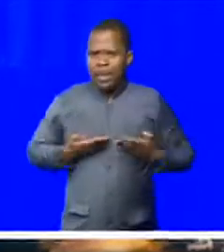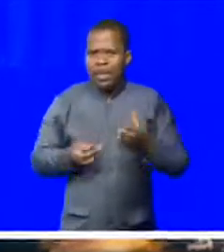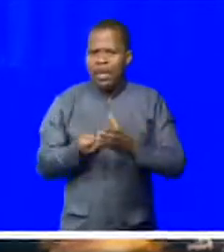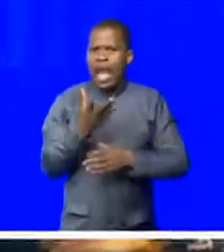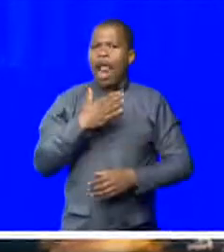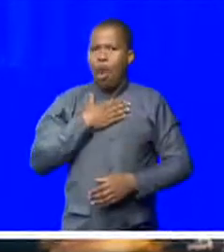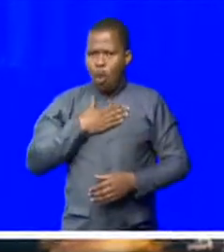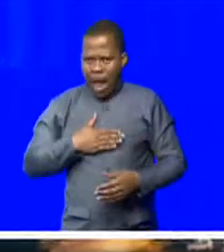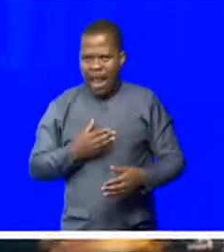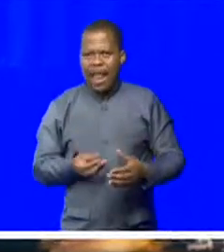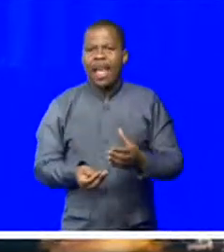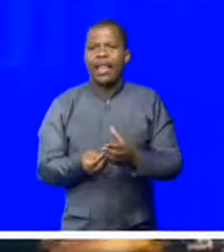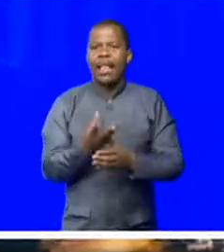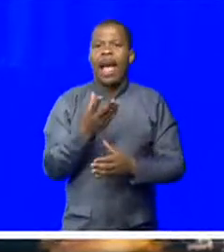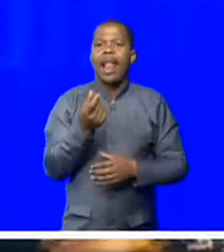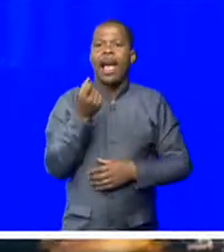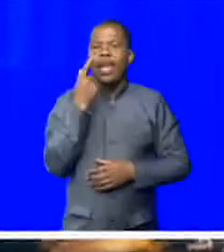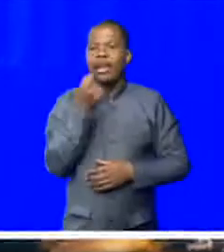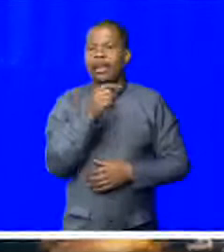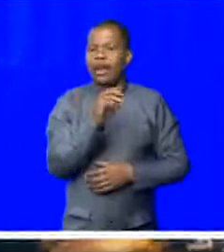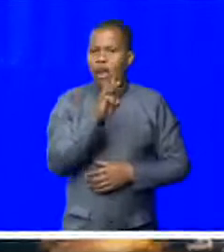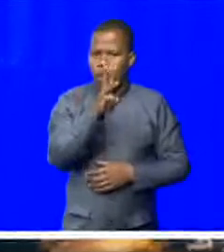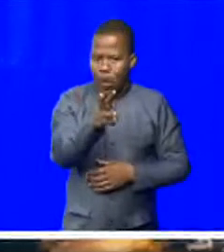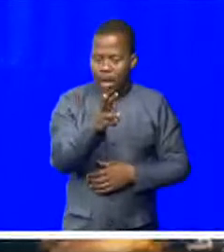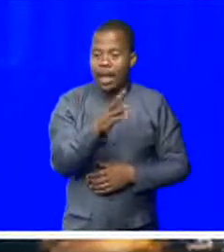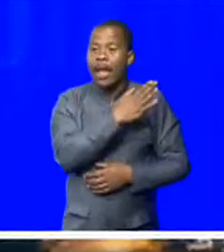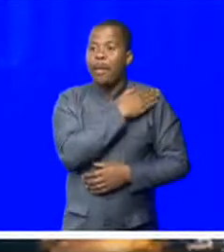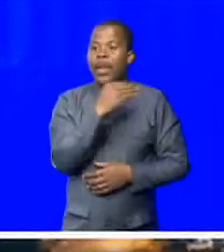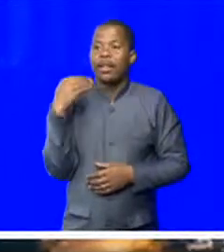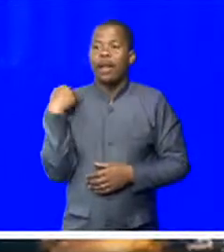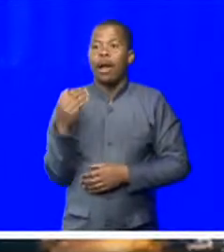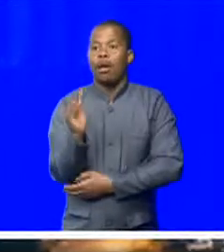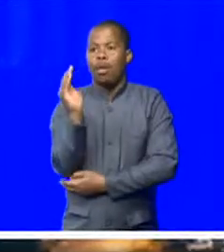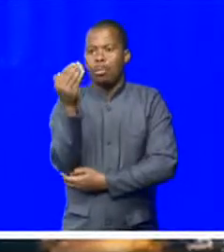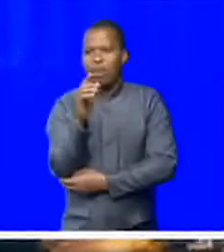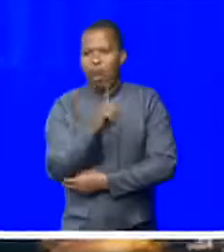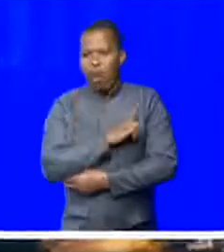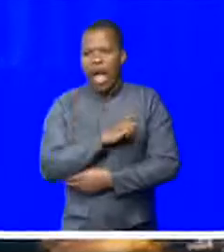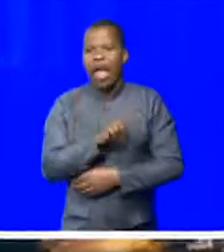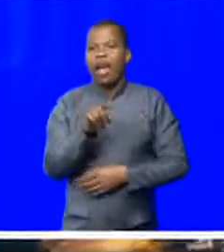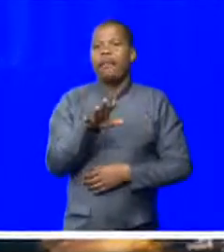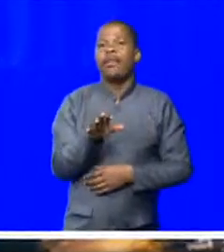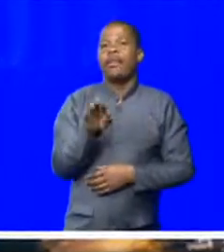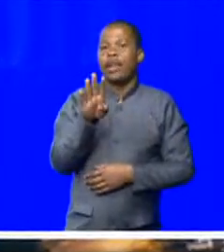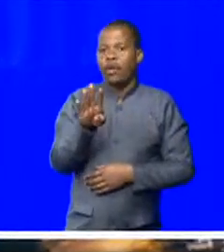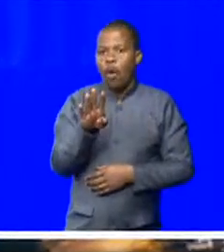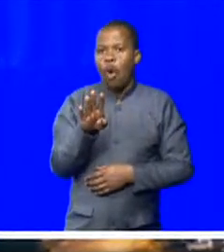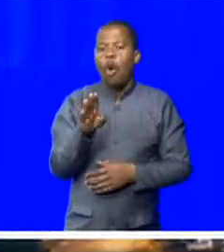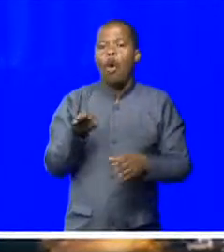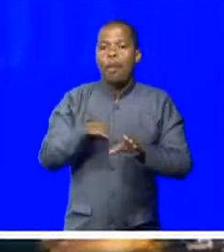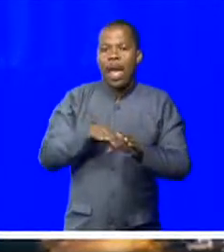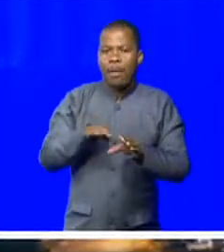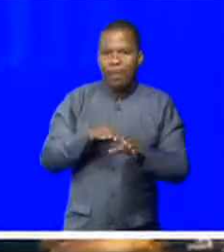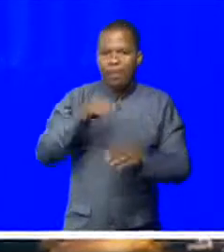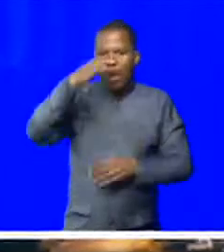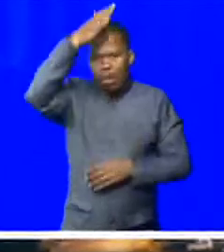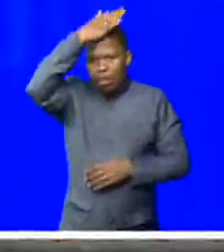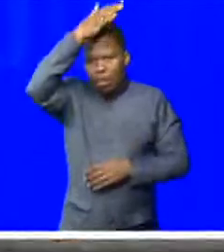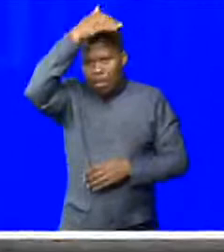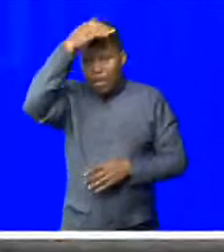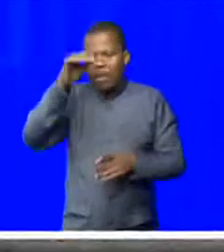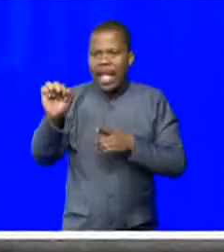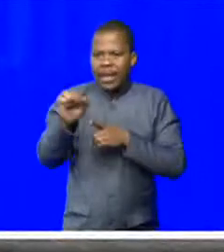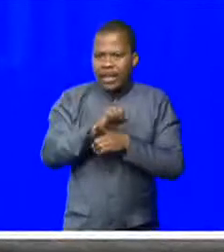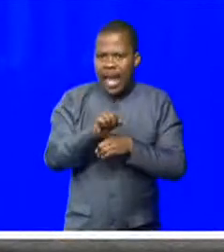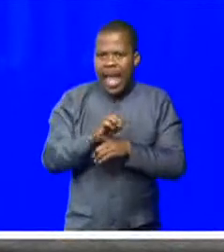a Mangongo Inkundla business development workshop where 54 Mangongo residents were trained in business management.